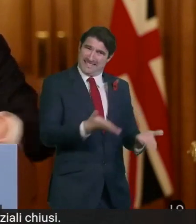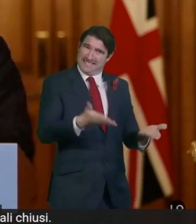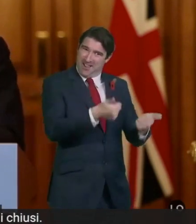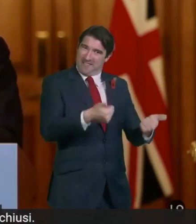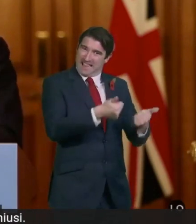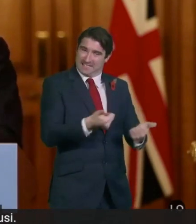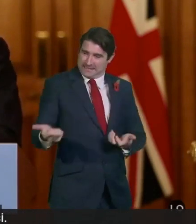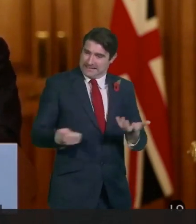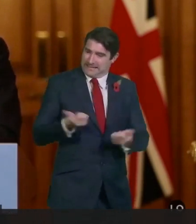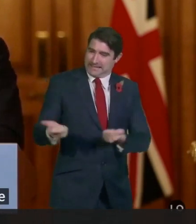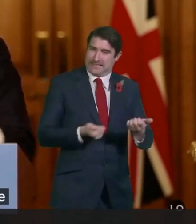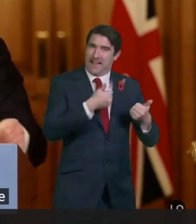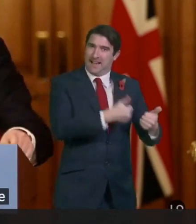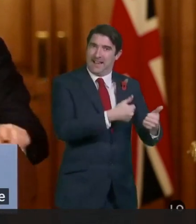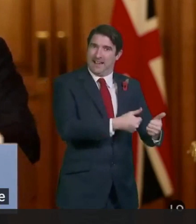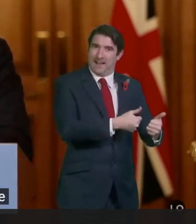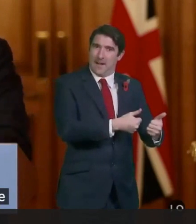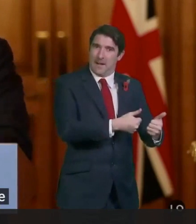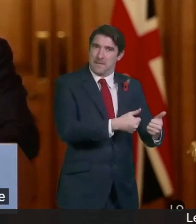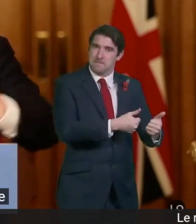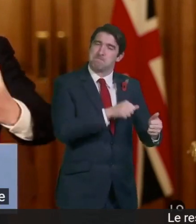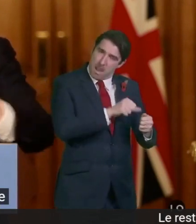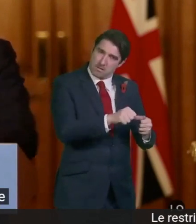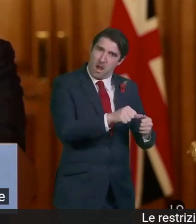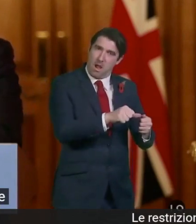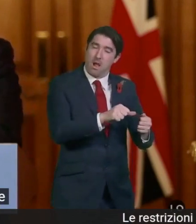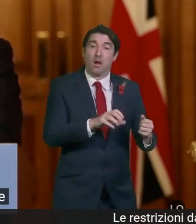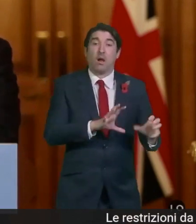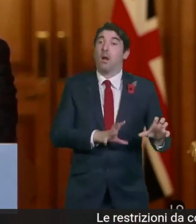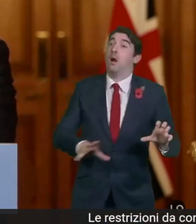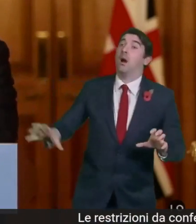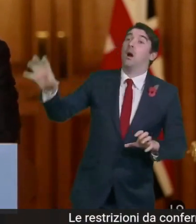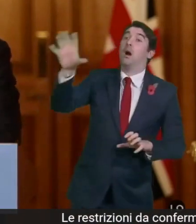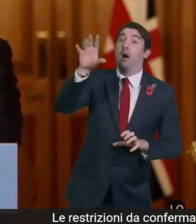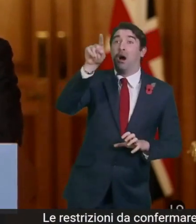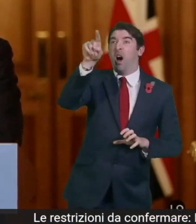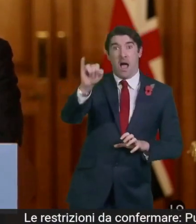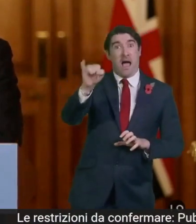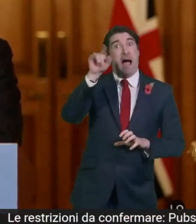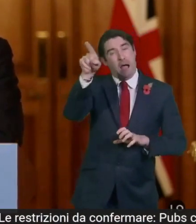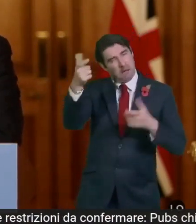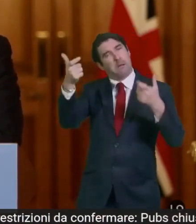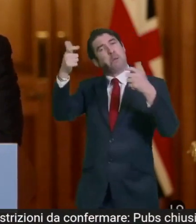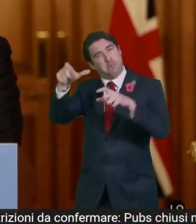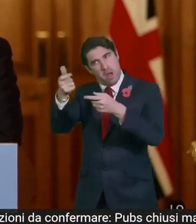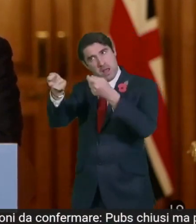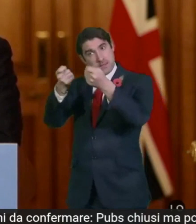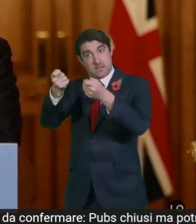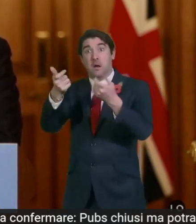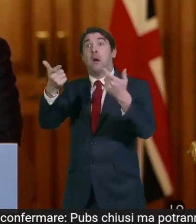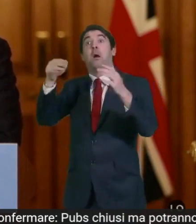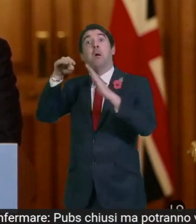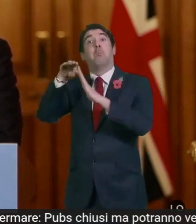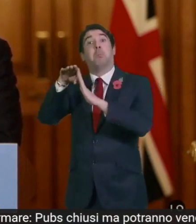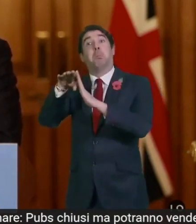rates of infection down where the disease was surging and address the problem thereby across the whole country. I want to thank